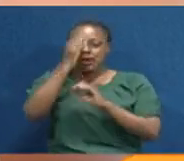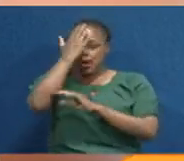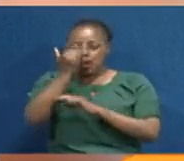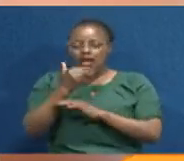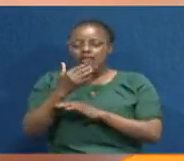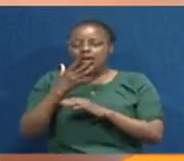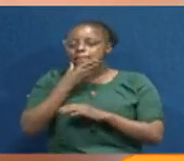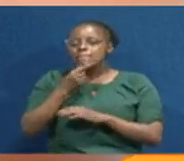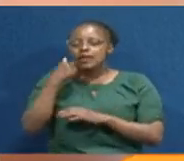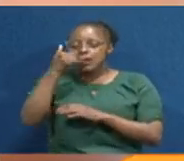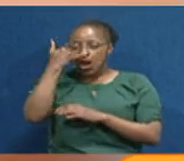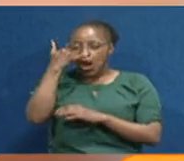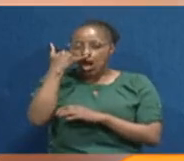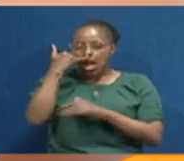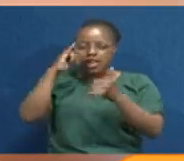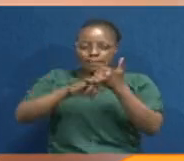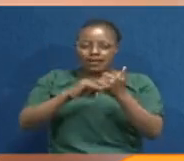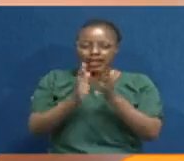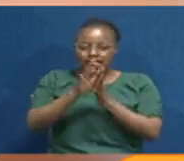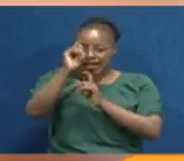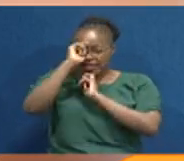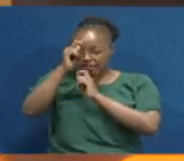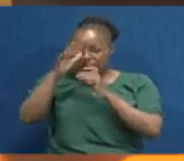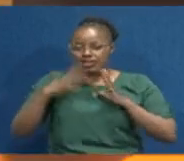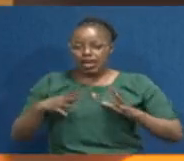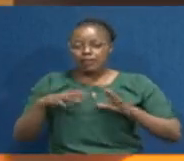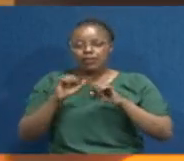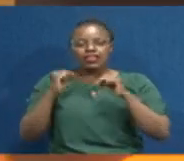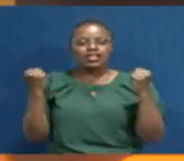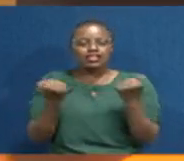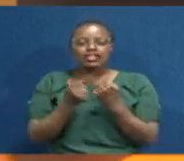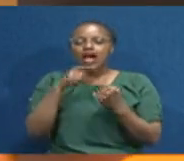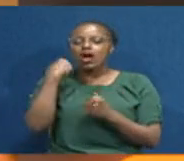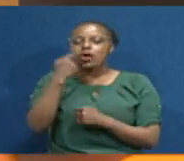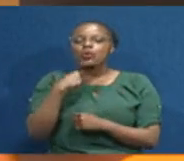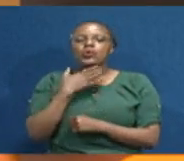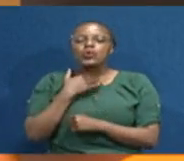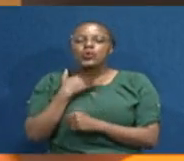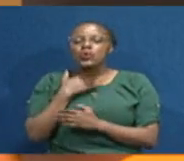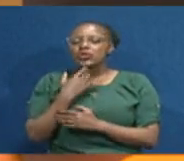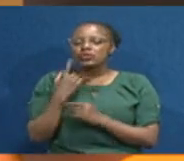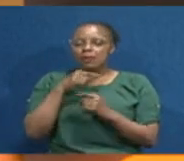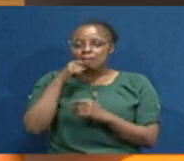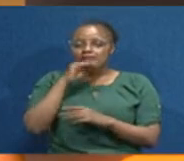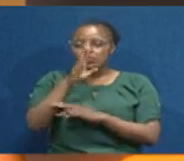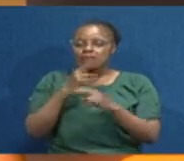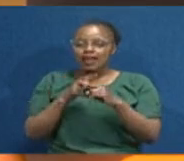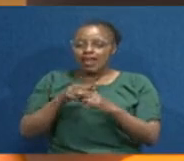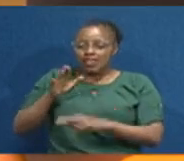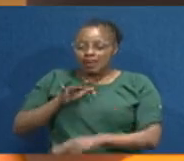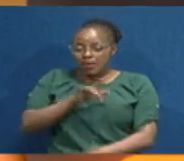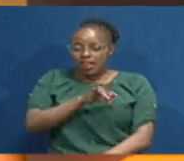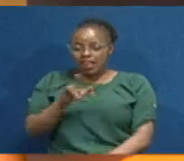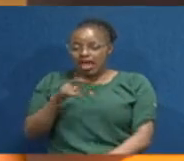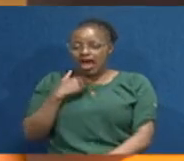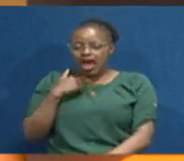the drugged men were mainly married and respectable people in the society who did not wish to be identified. The women are said to have